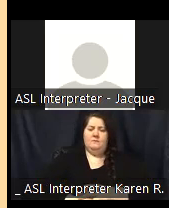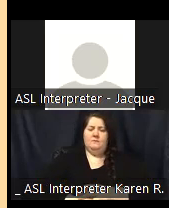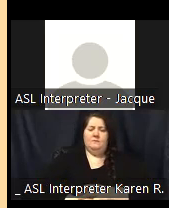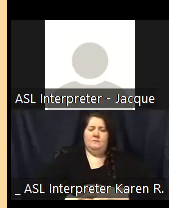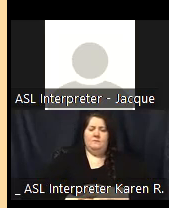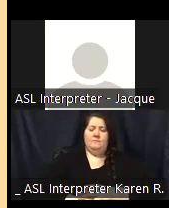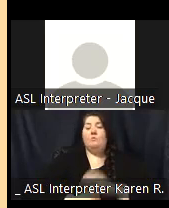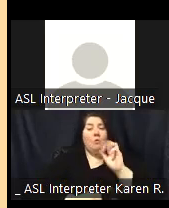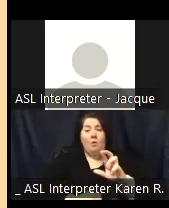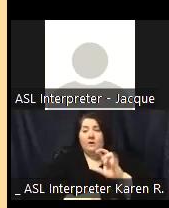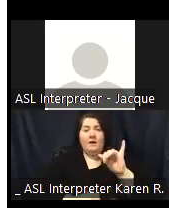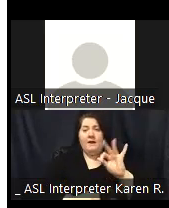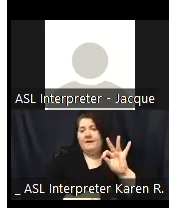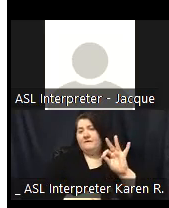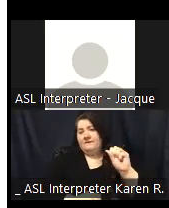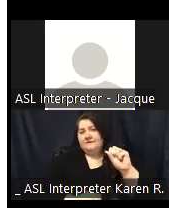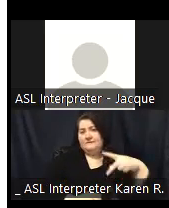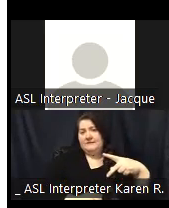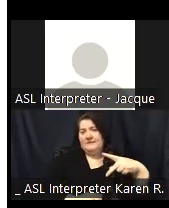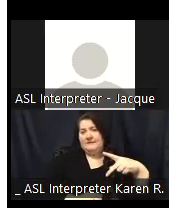And or IFSP even.